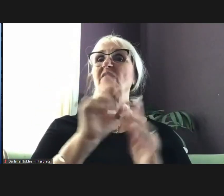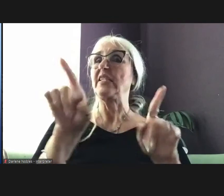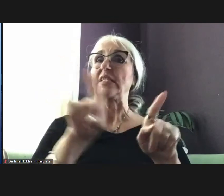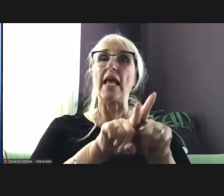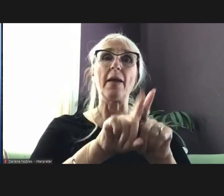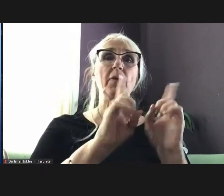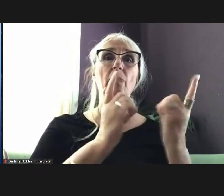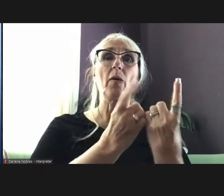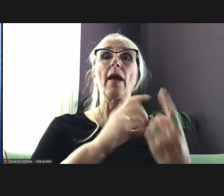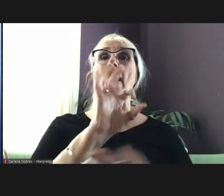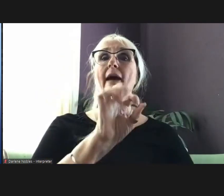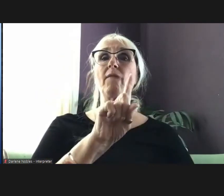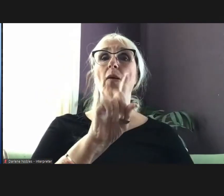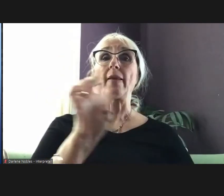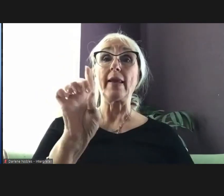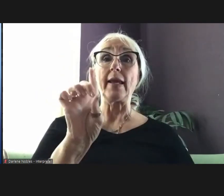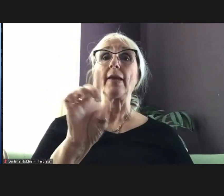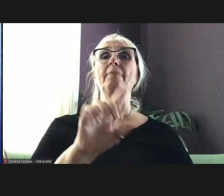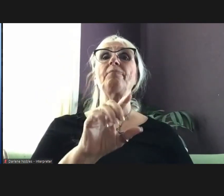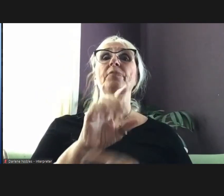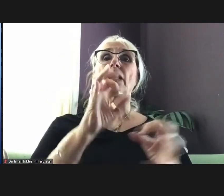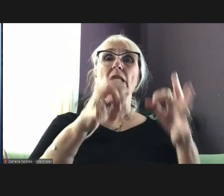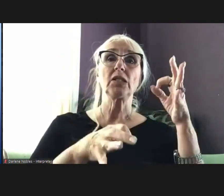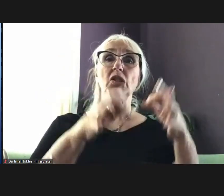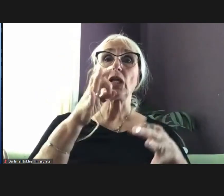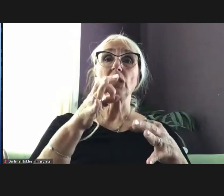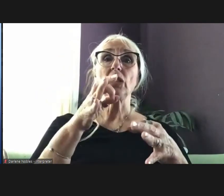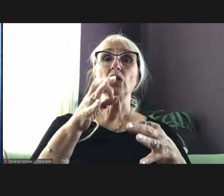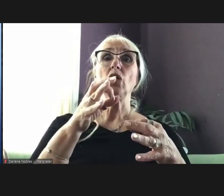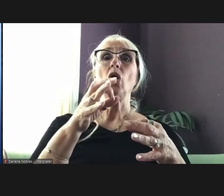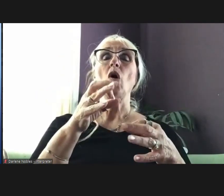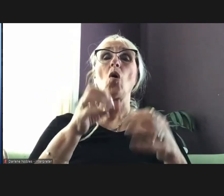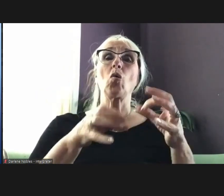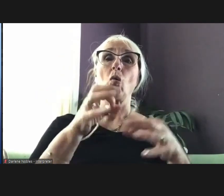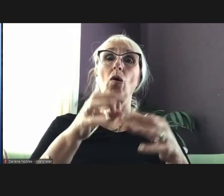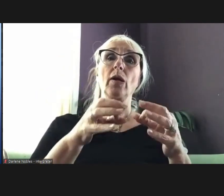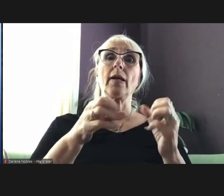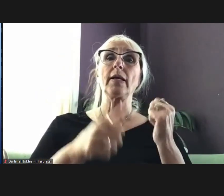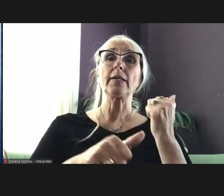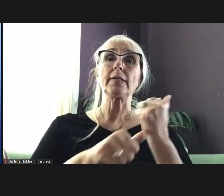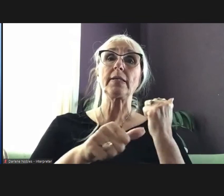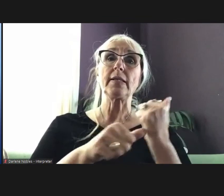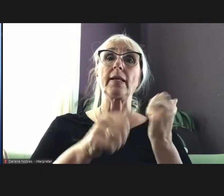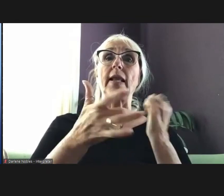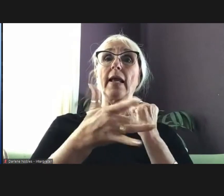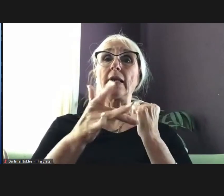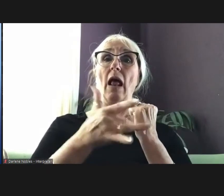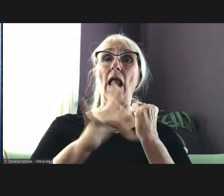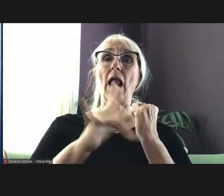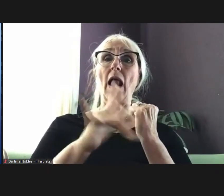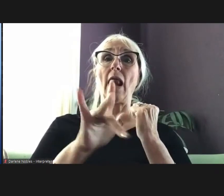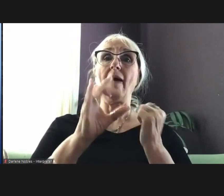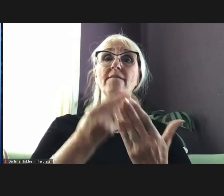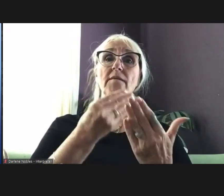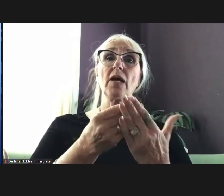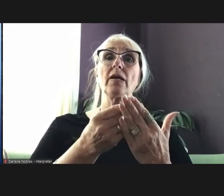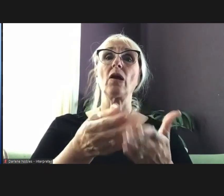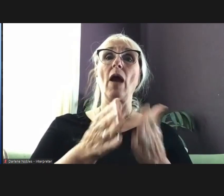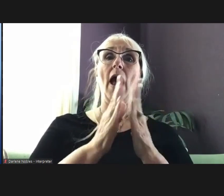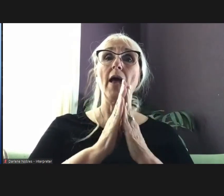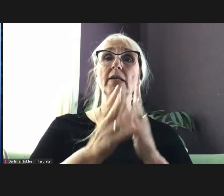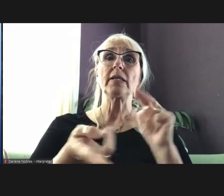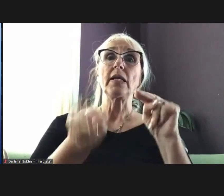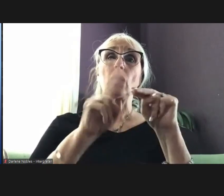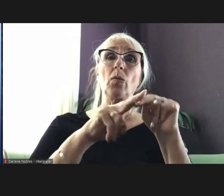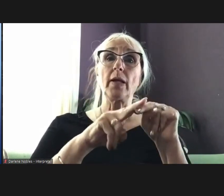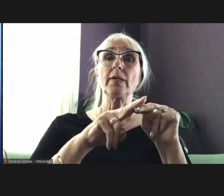F1D, this is in the Justice Court Assistance and Technology Fund. JP4 is requesting to increase the other